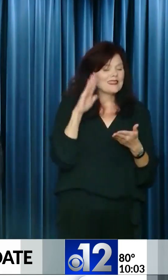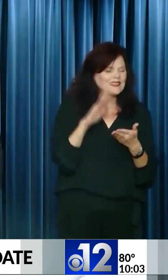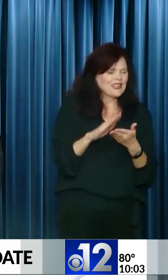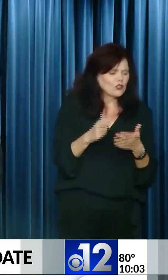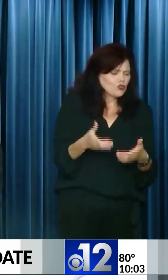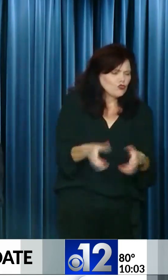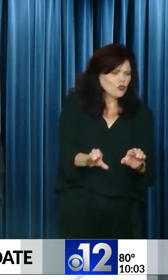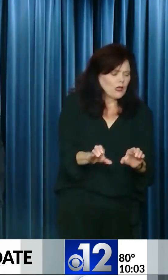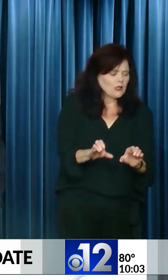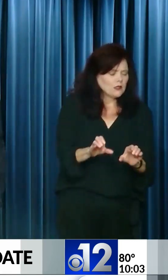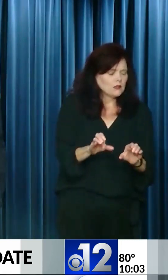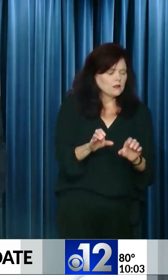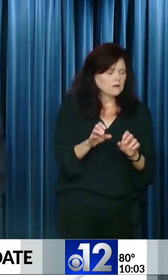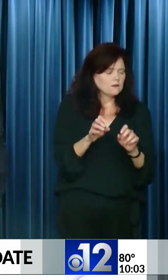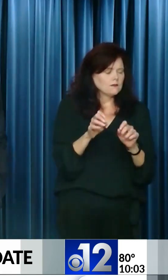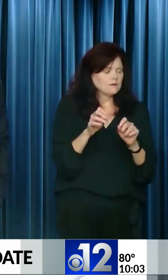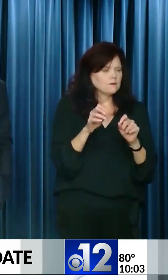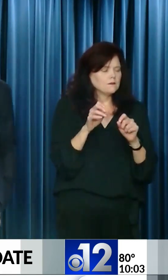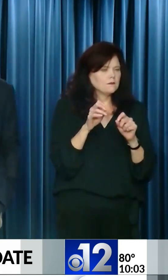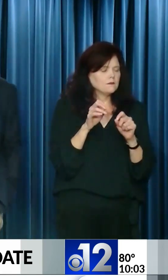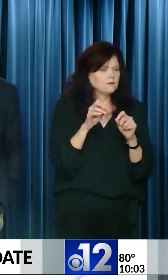likely that you are going to